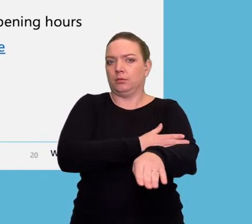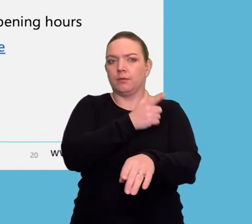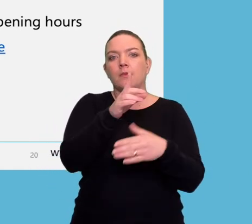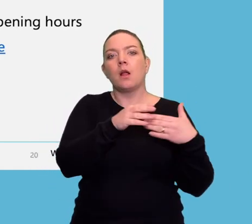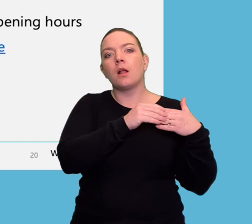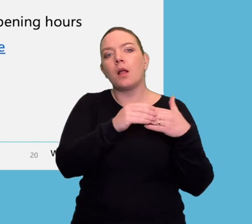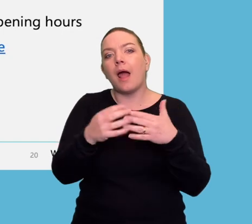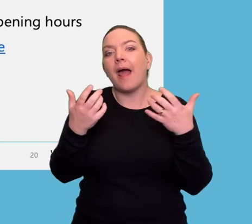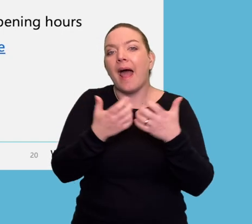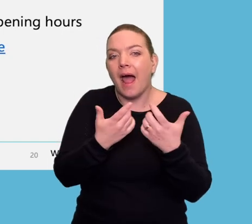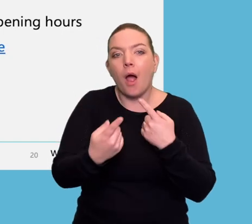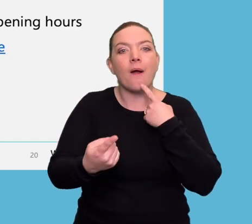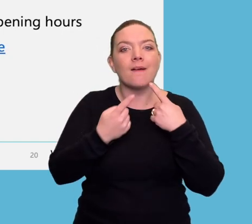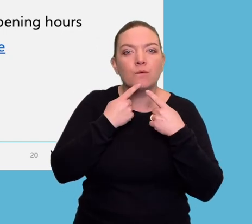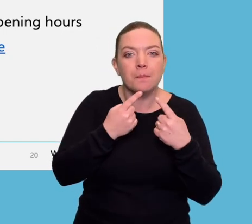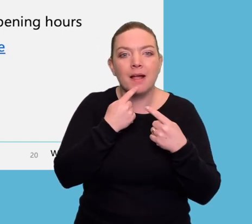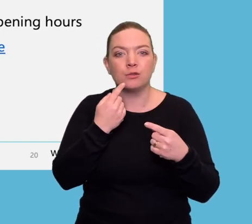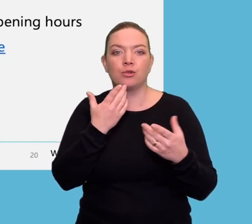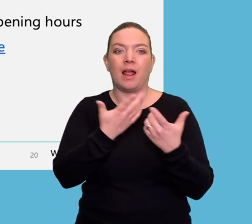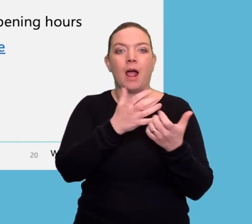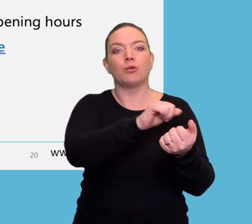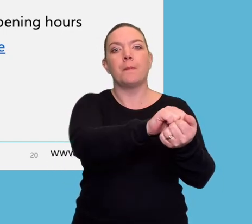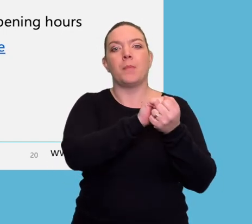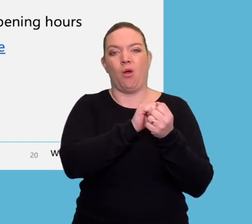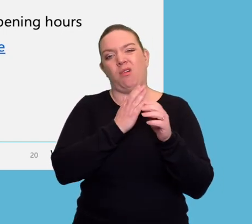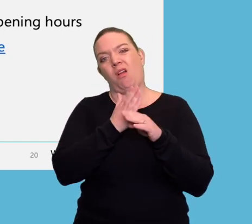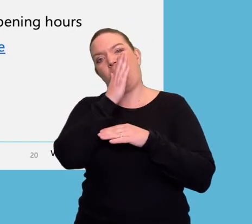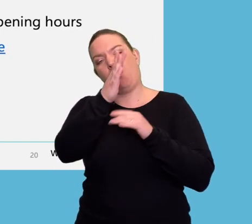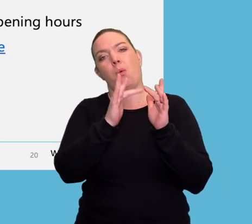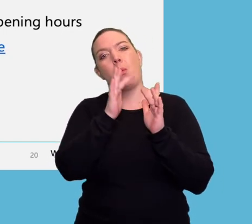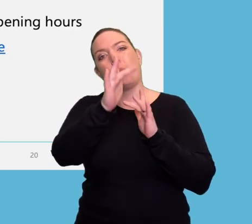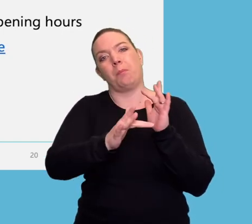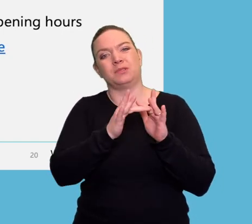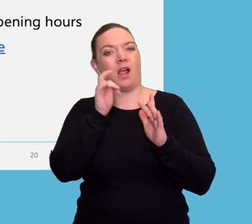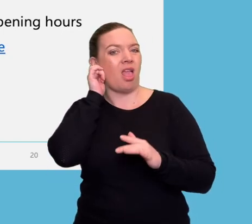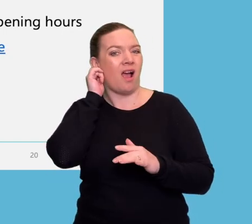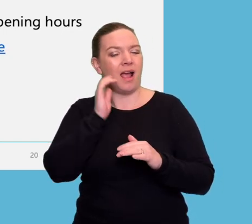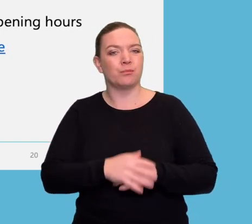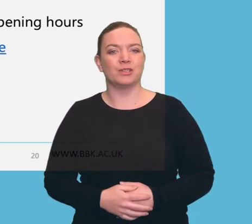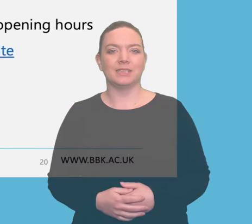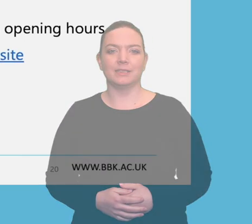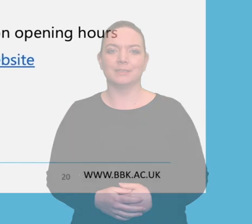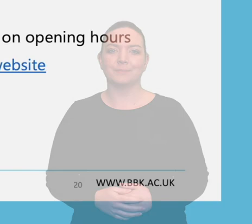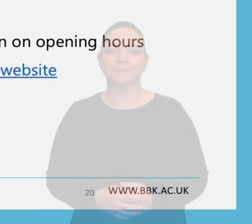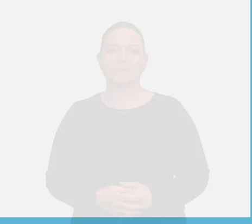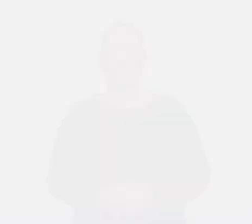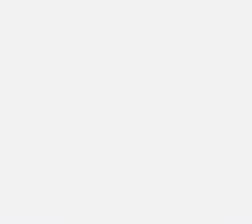and for more information on opening hours and how to borrow books, please visit the library website.